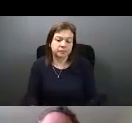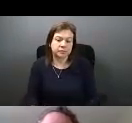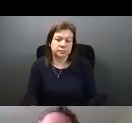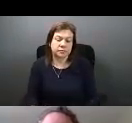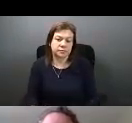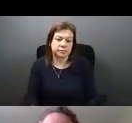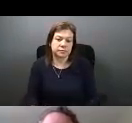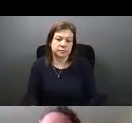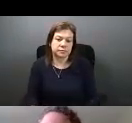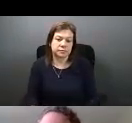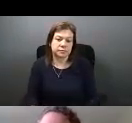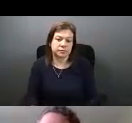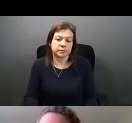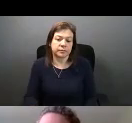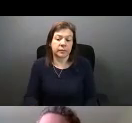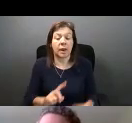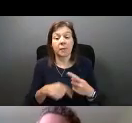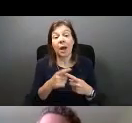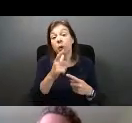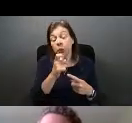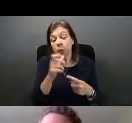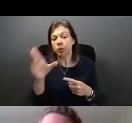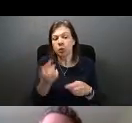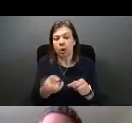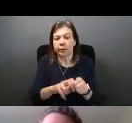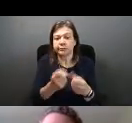about who's being transported.